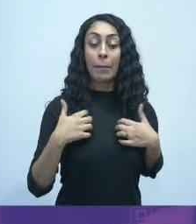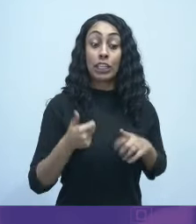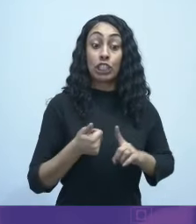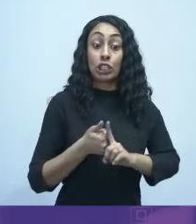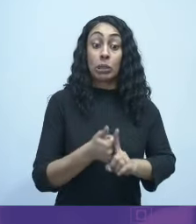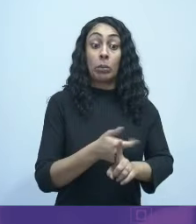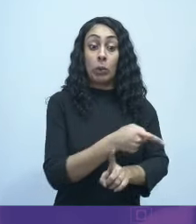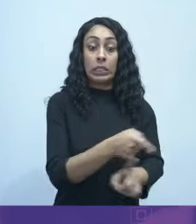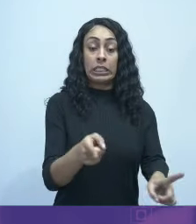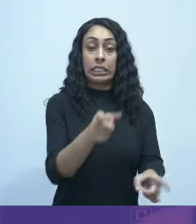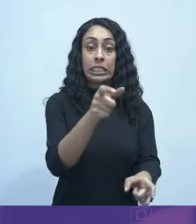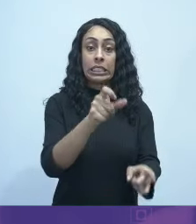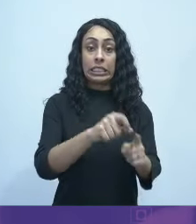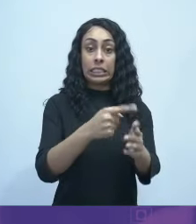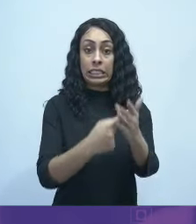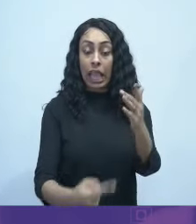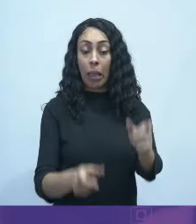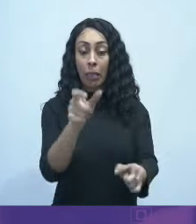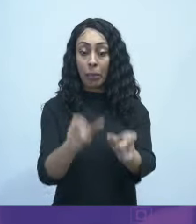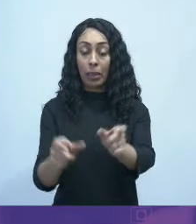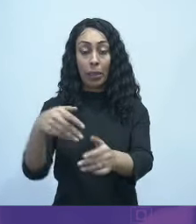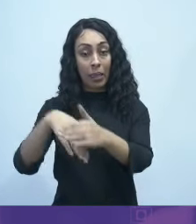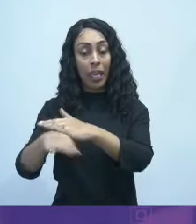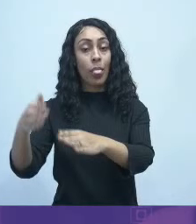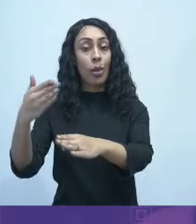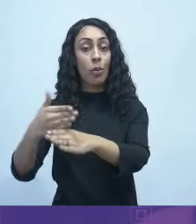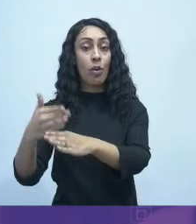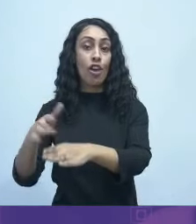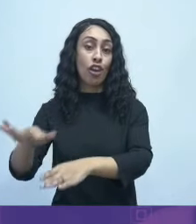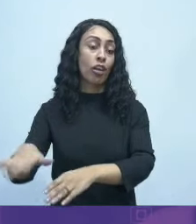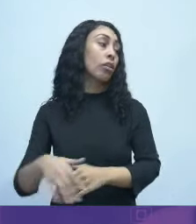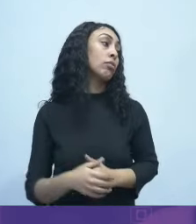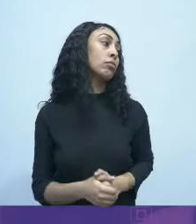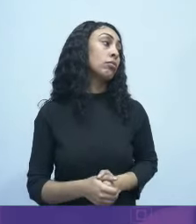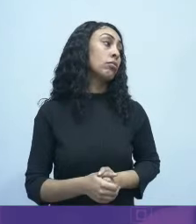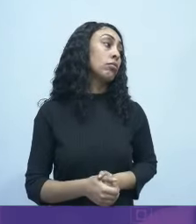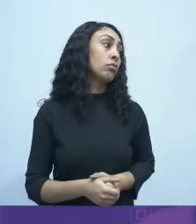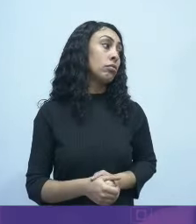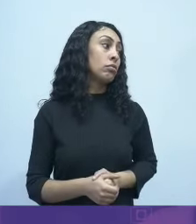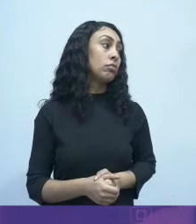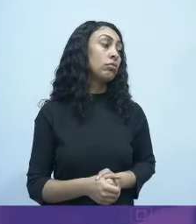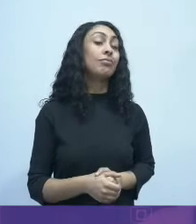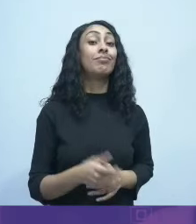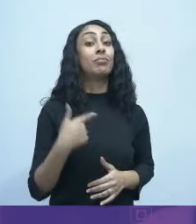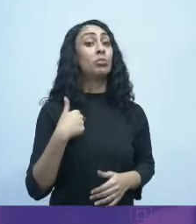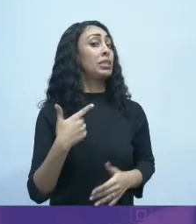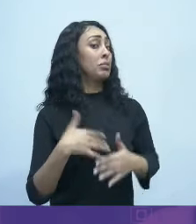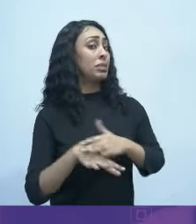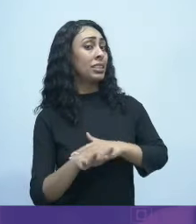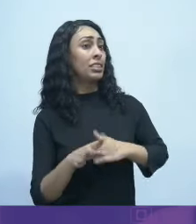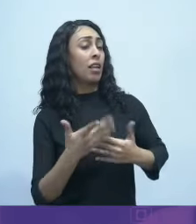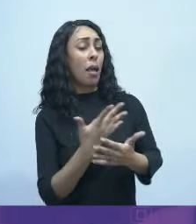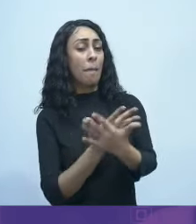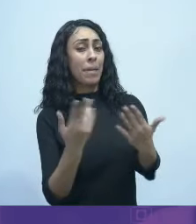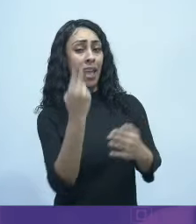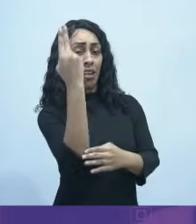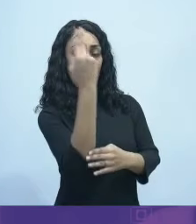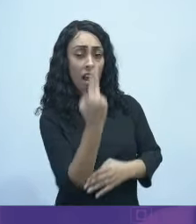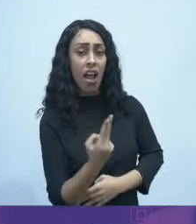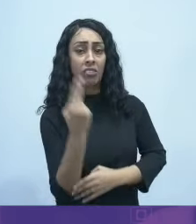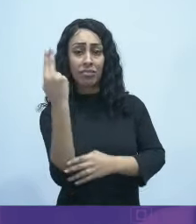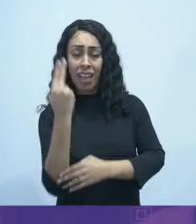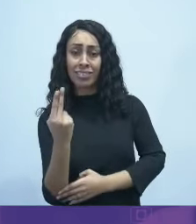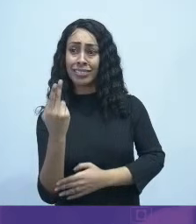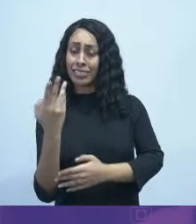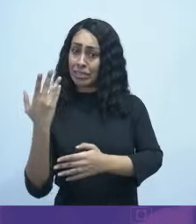disabled people in the workforce. I guess one of the challenges we do face as a sector is many of our artists who are trying to then